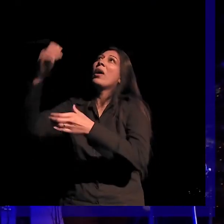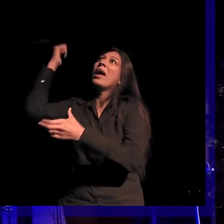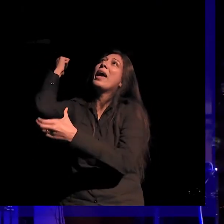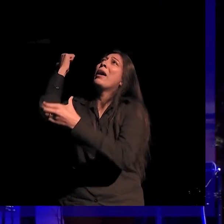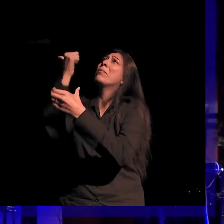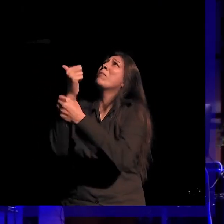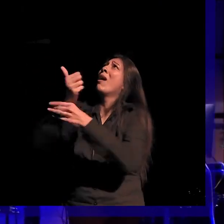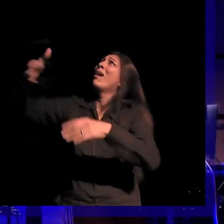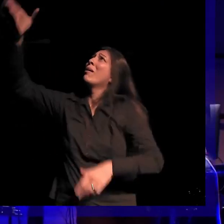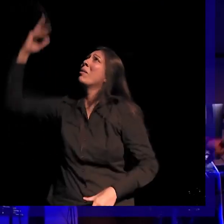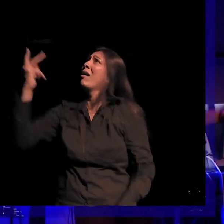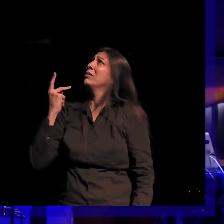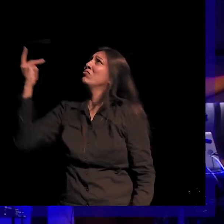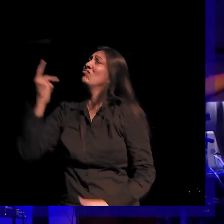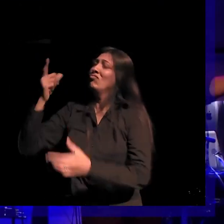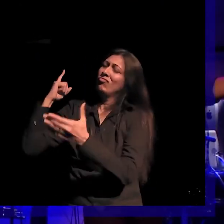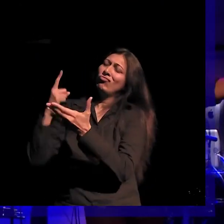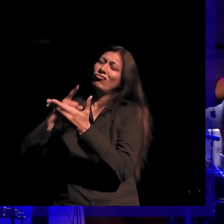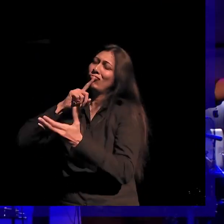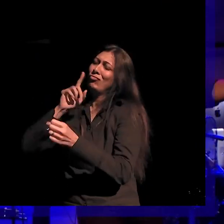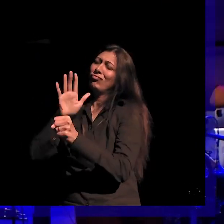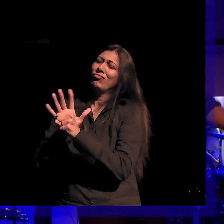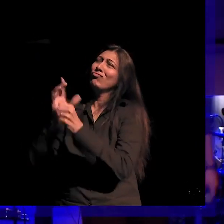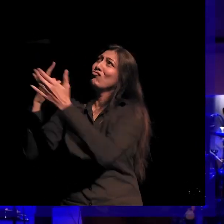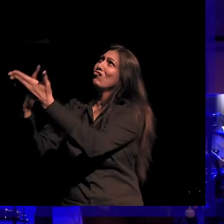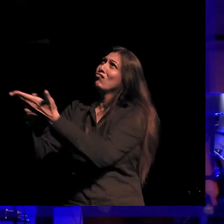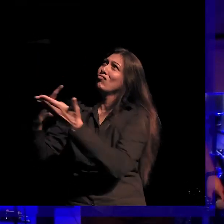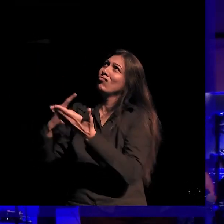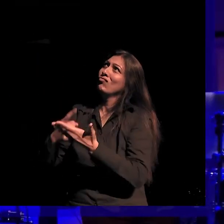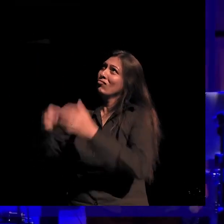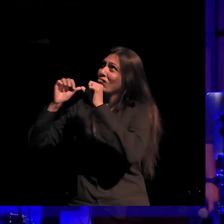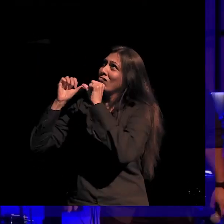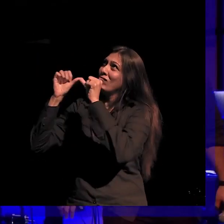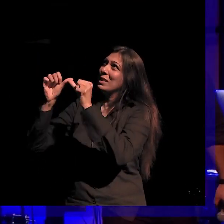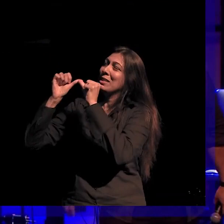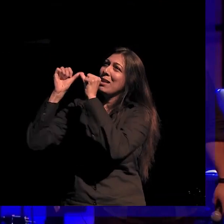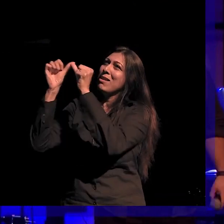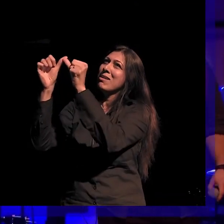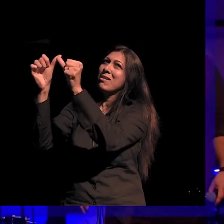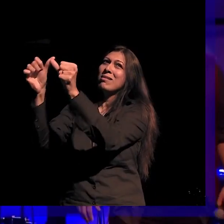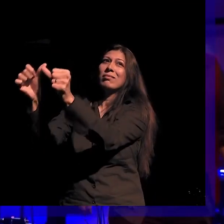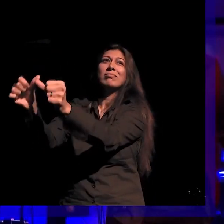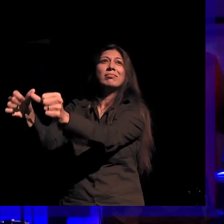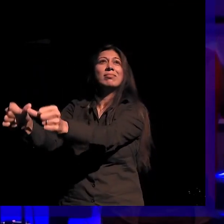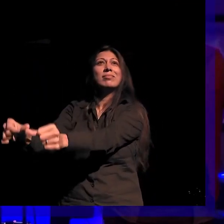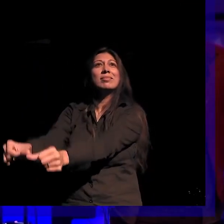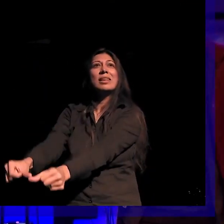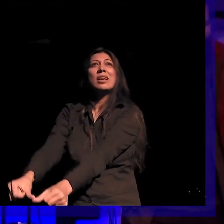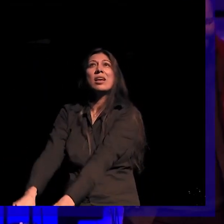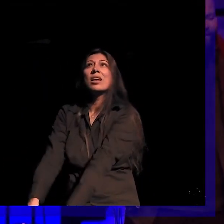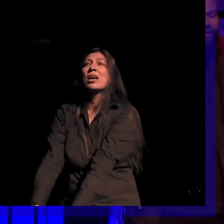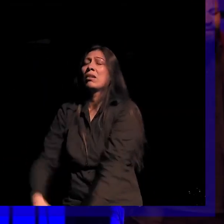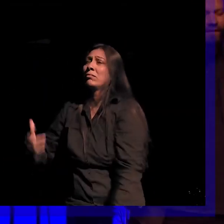of Abraham, you're the God of covenant, faithful promises.